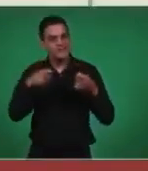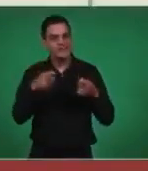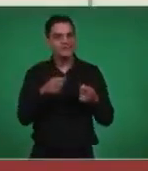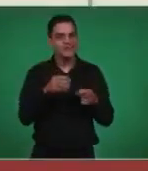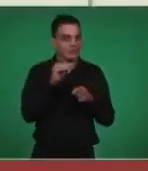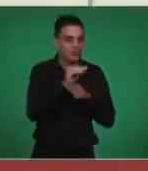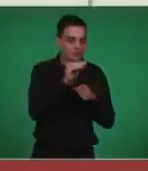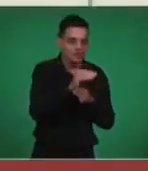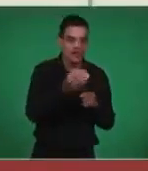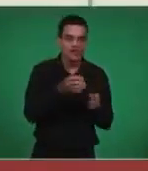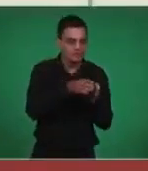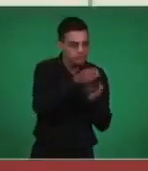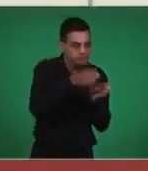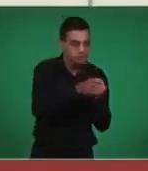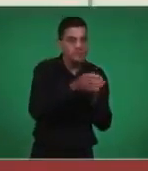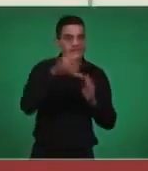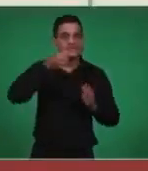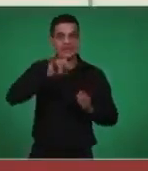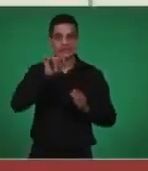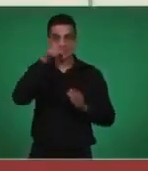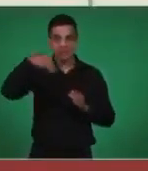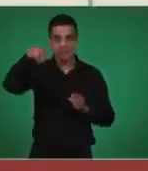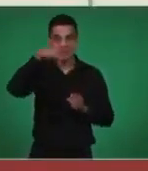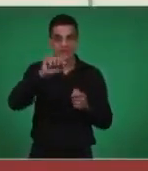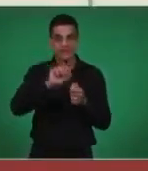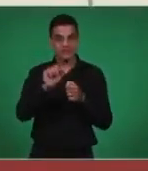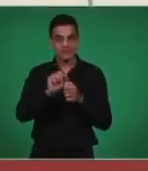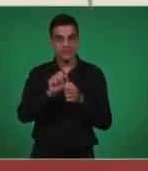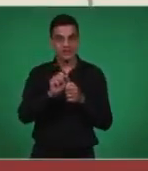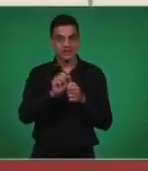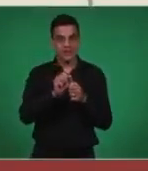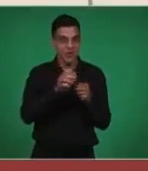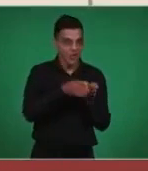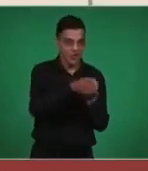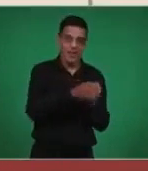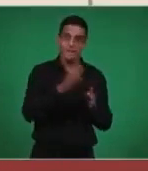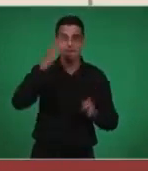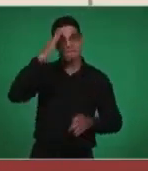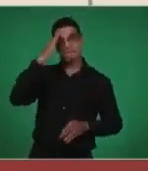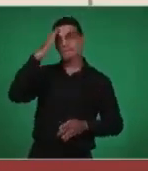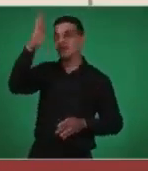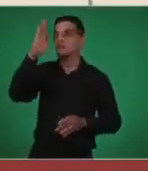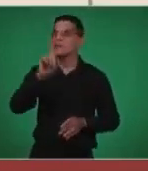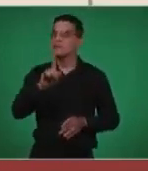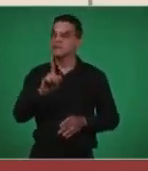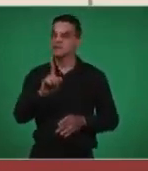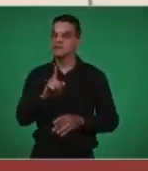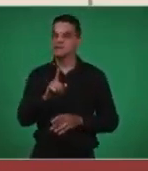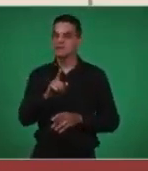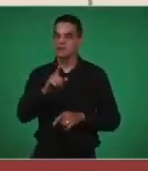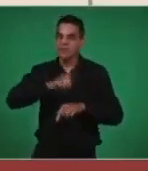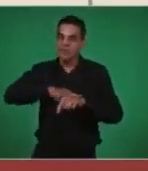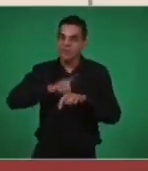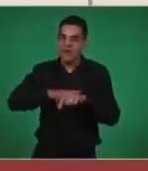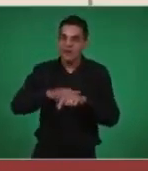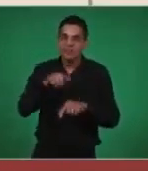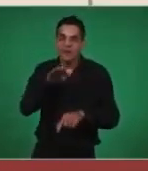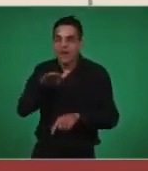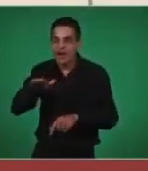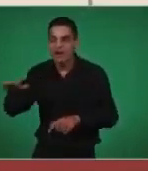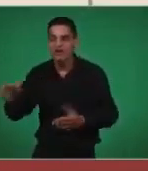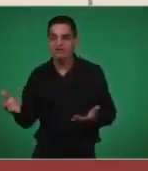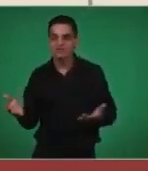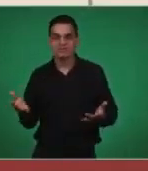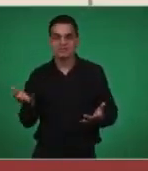follow-up. And quickly, if you do this, especially in the early days, in the few